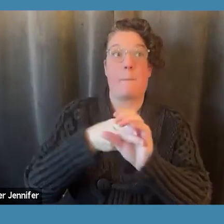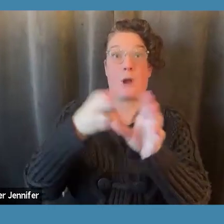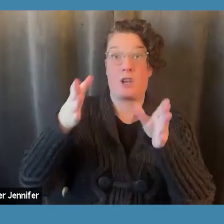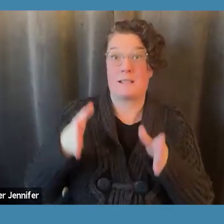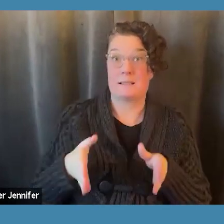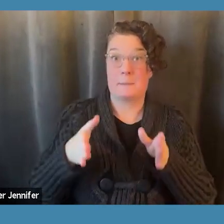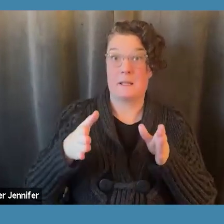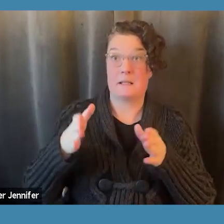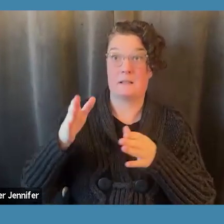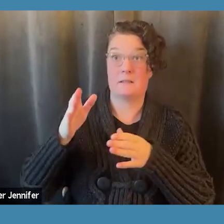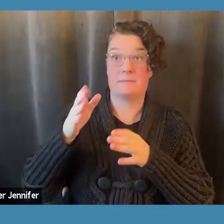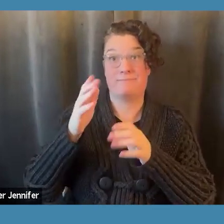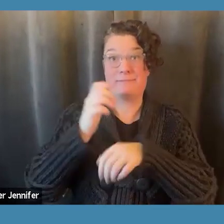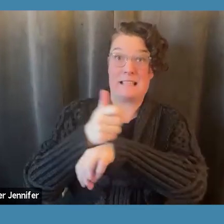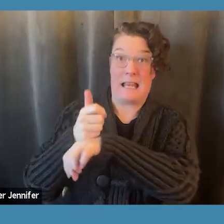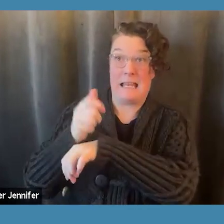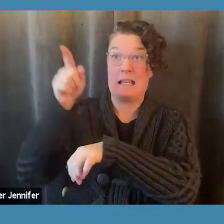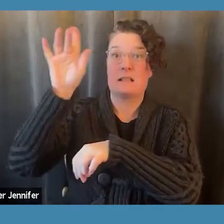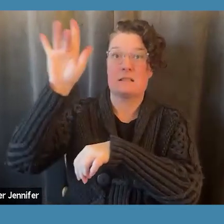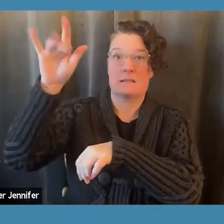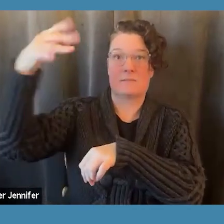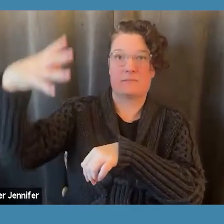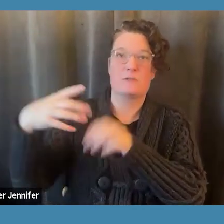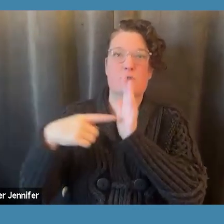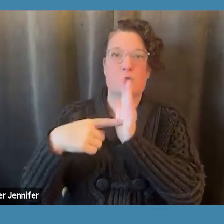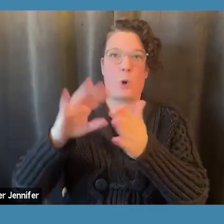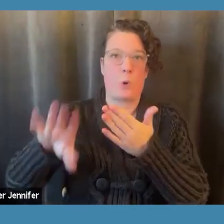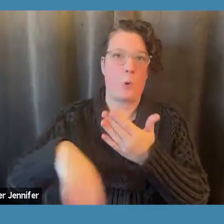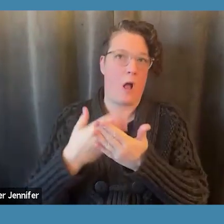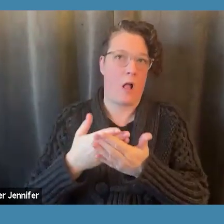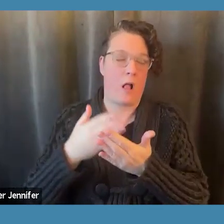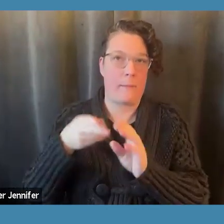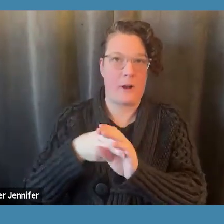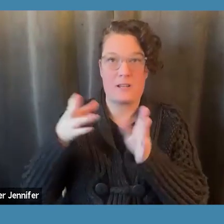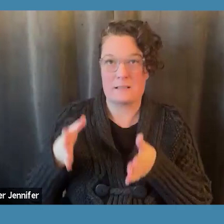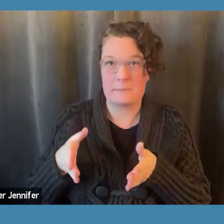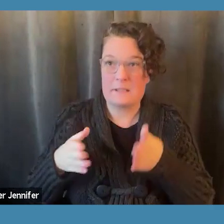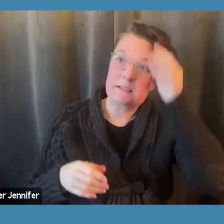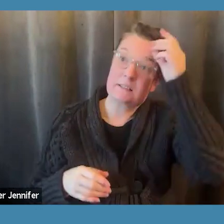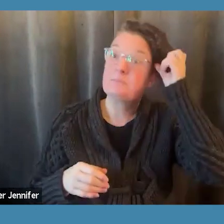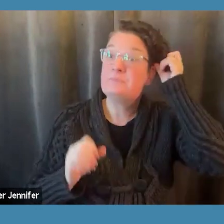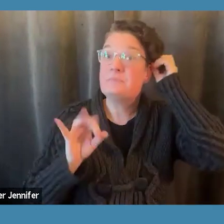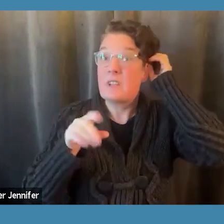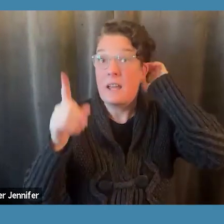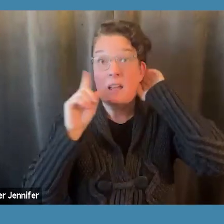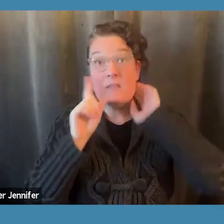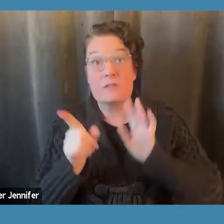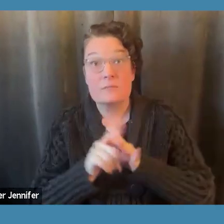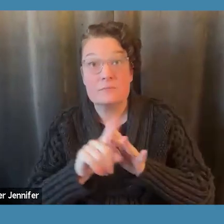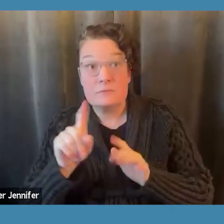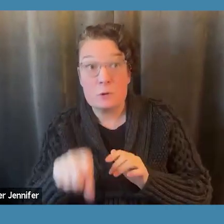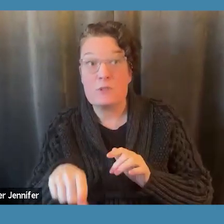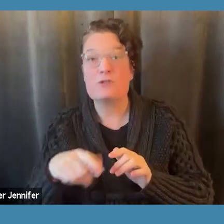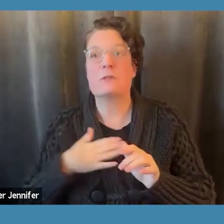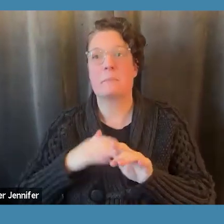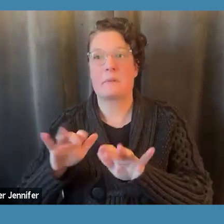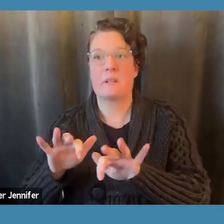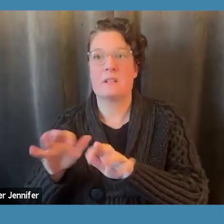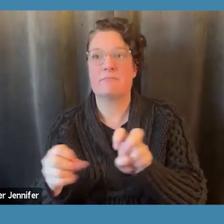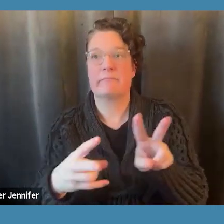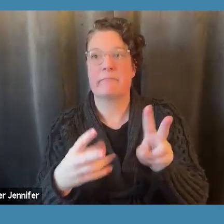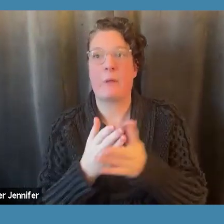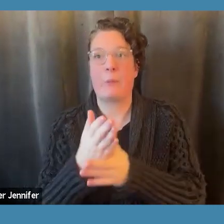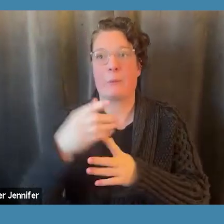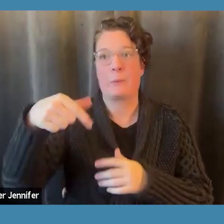video participants. If you have questions during the webinar, please submit them in the Q&A. The Q&A